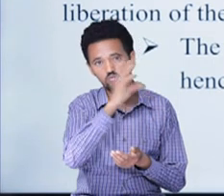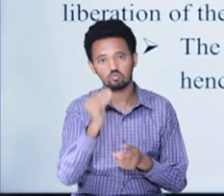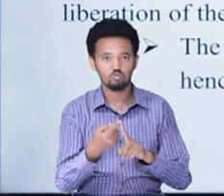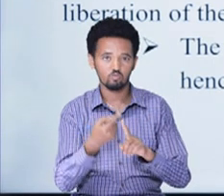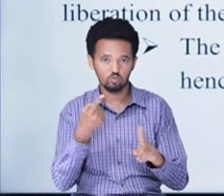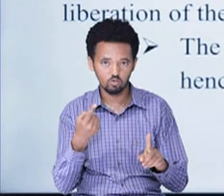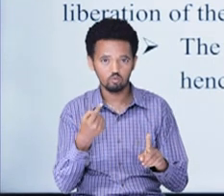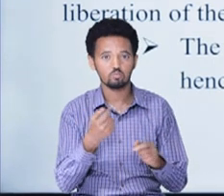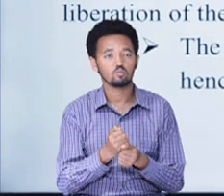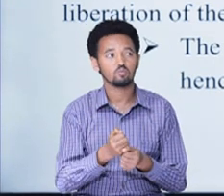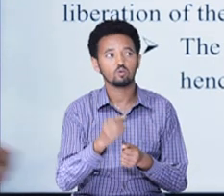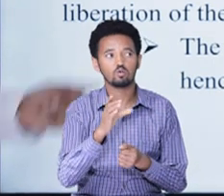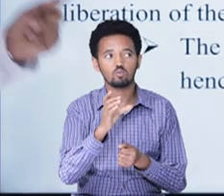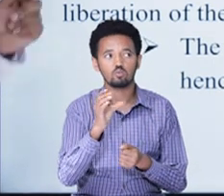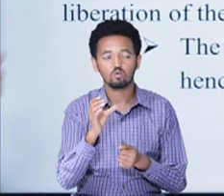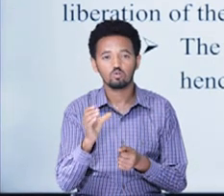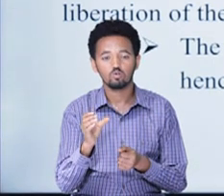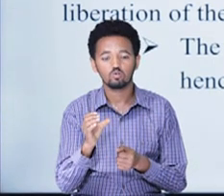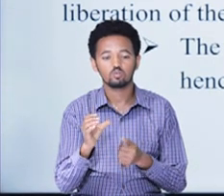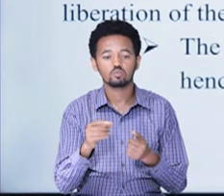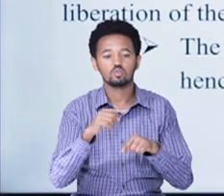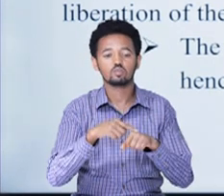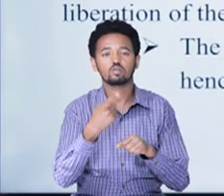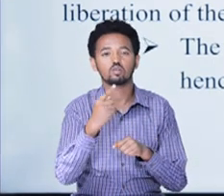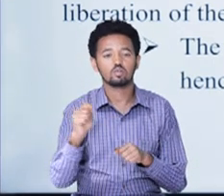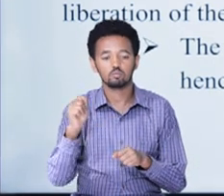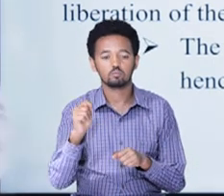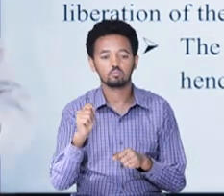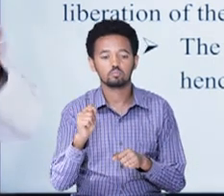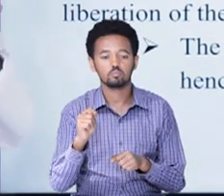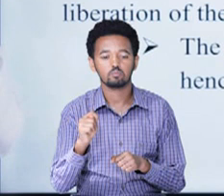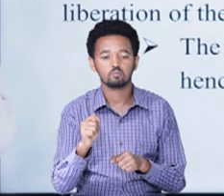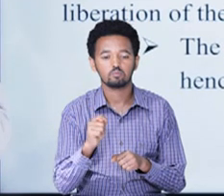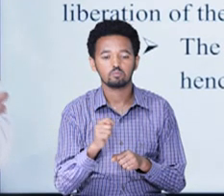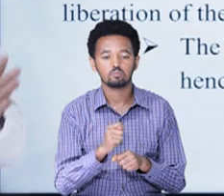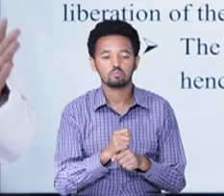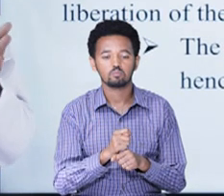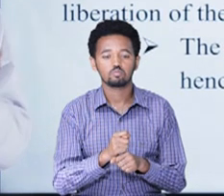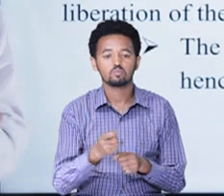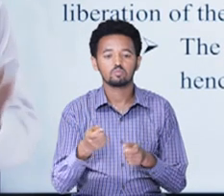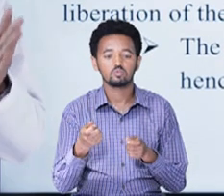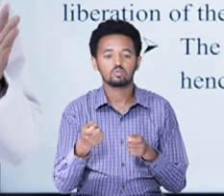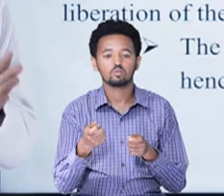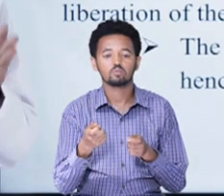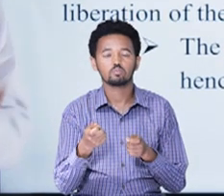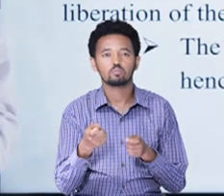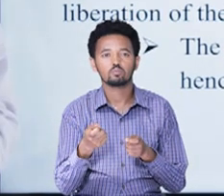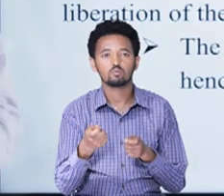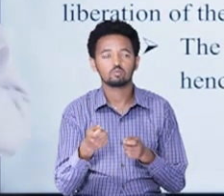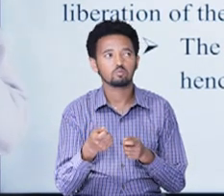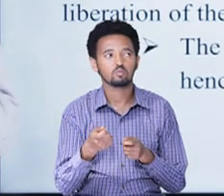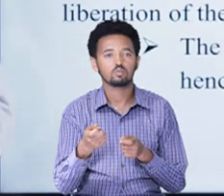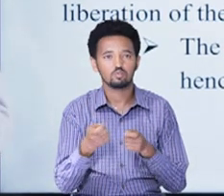from colonialism. The term Pan, mind you students, the term Pan derived from Greek